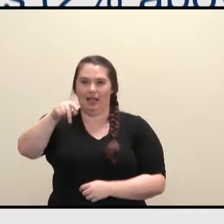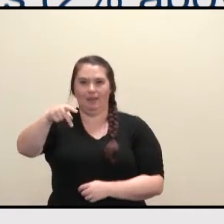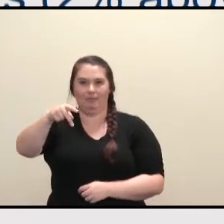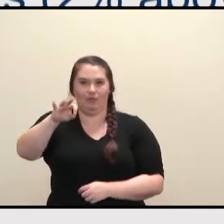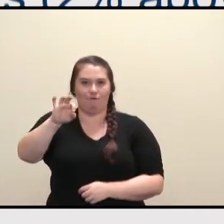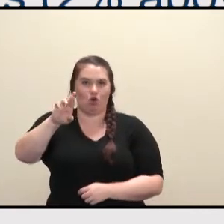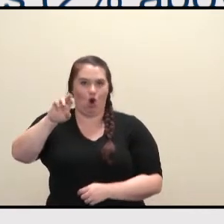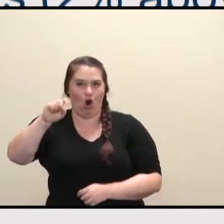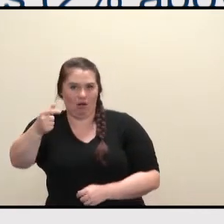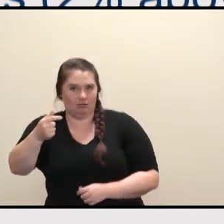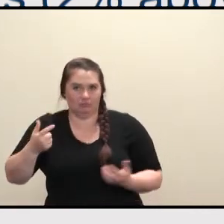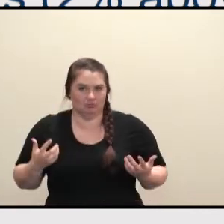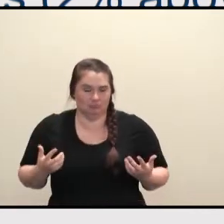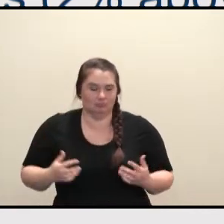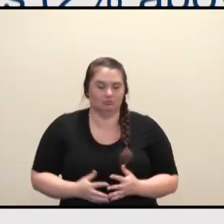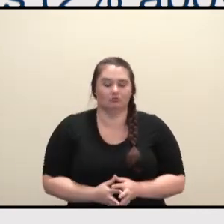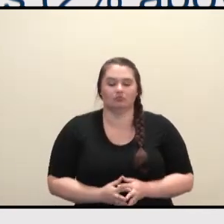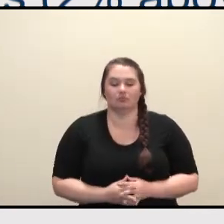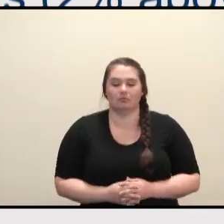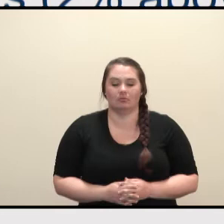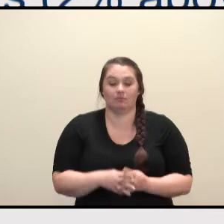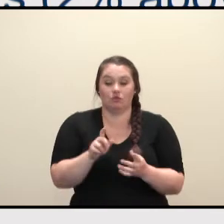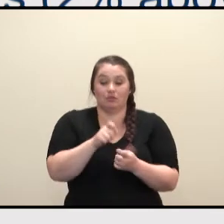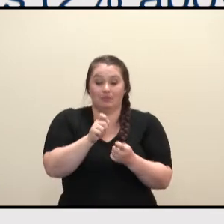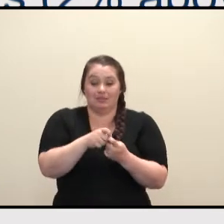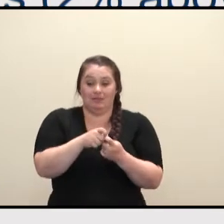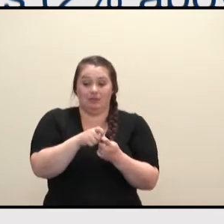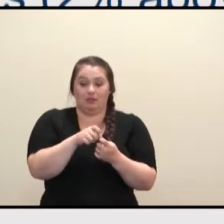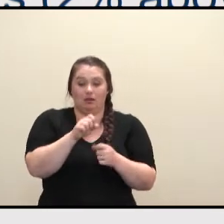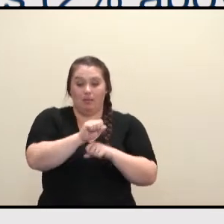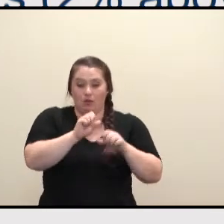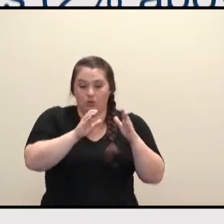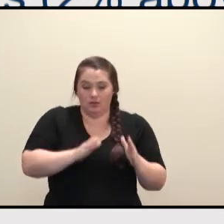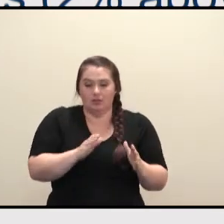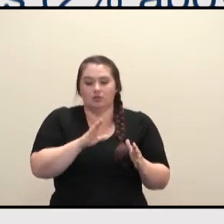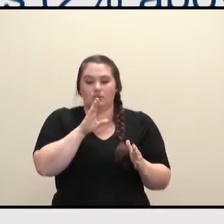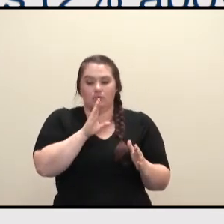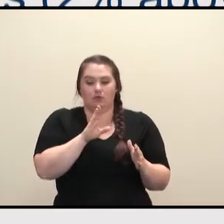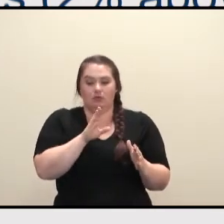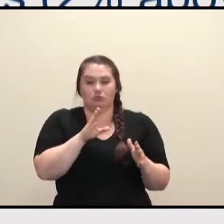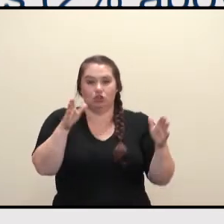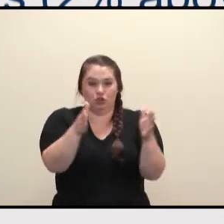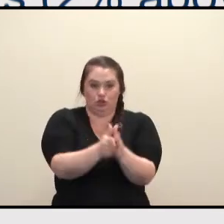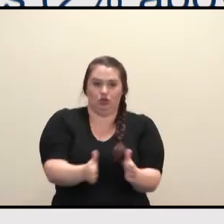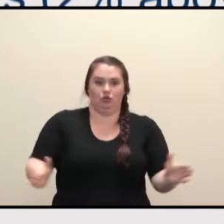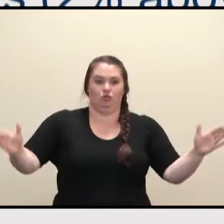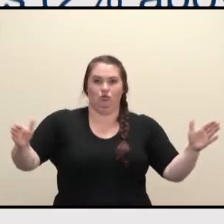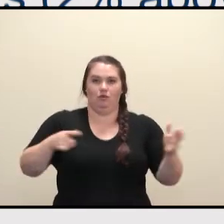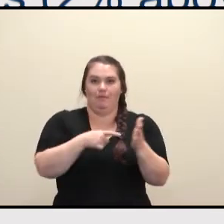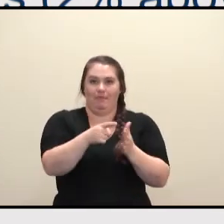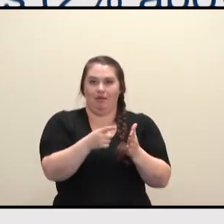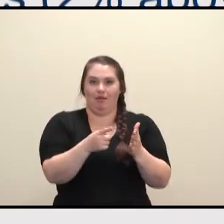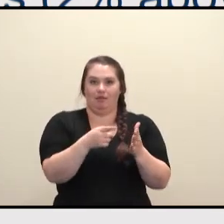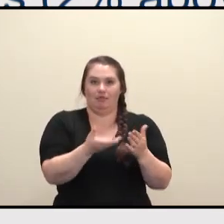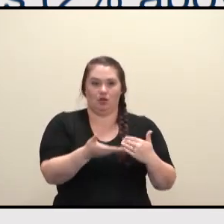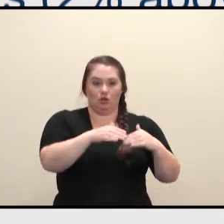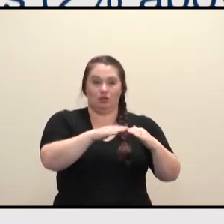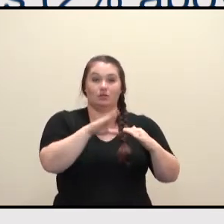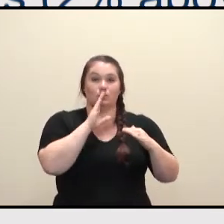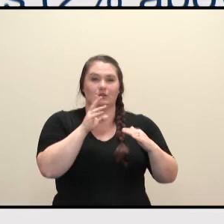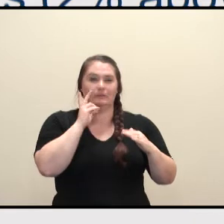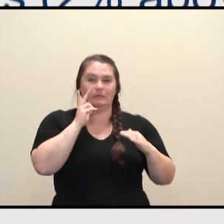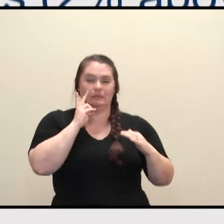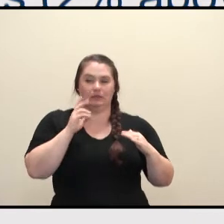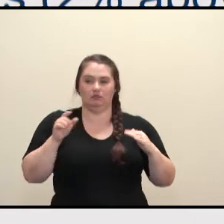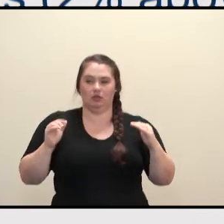look at are strategic adjustments for certain employees. So once we apply the general pay increase and any other adjustments, if